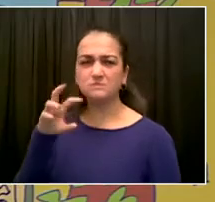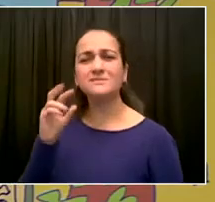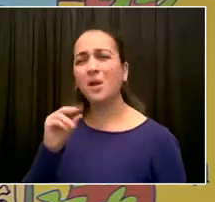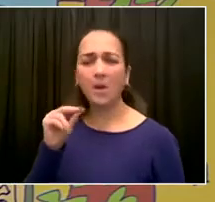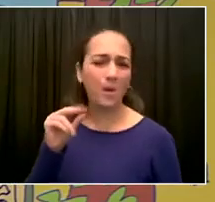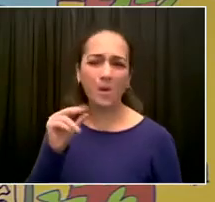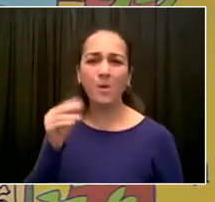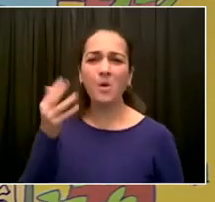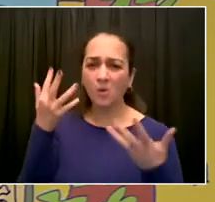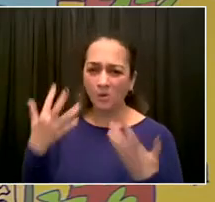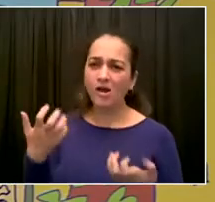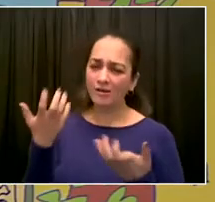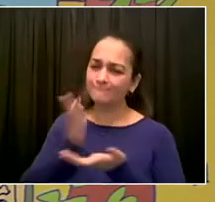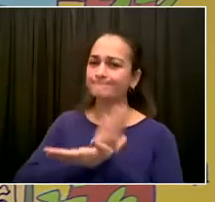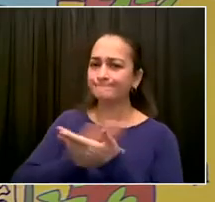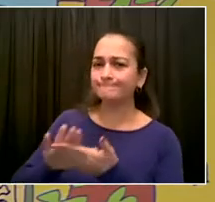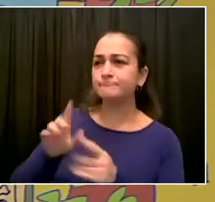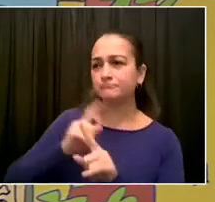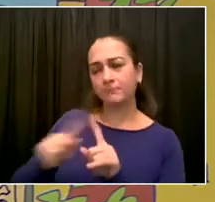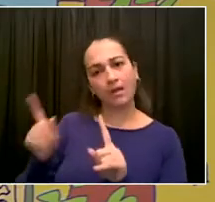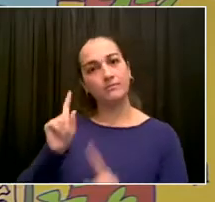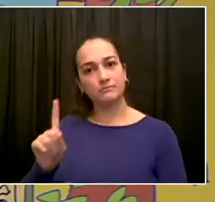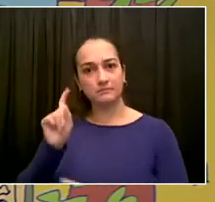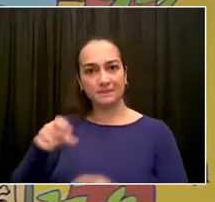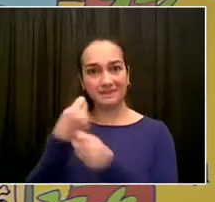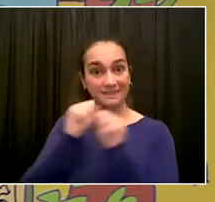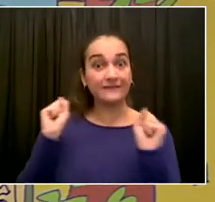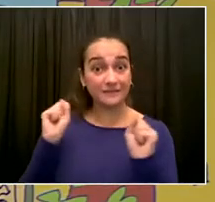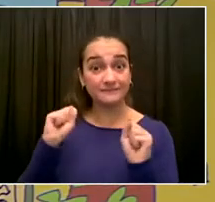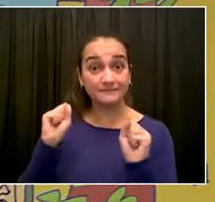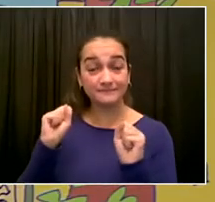kind of dialogue. Chancellor, you want to start on that?